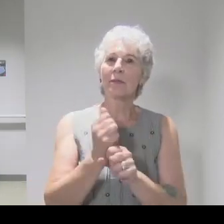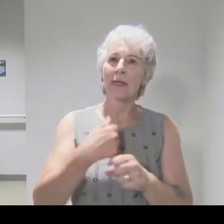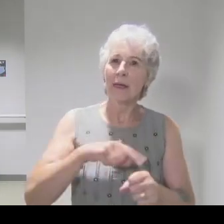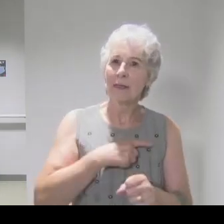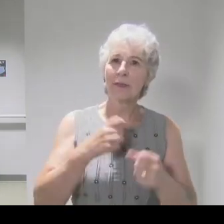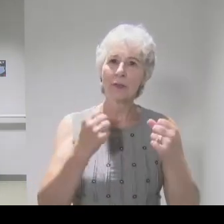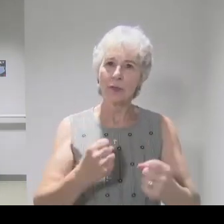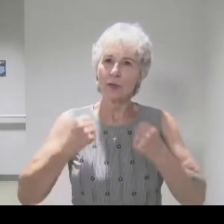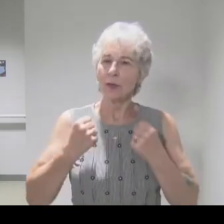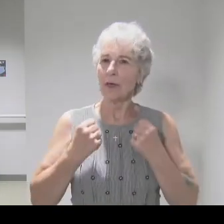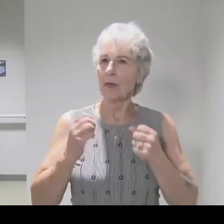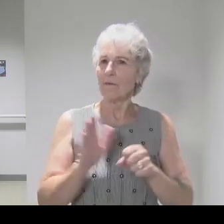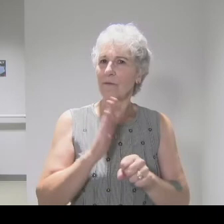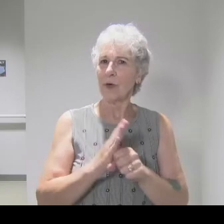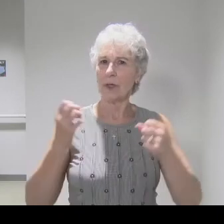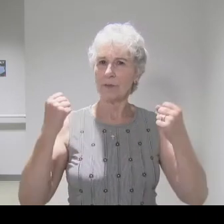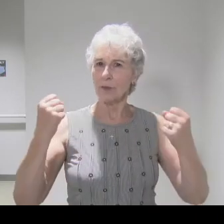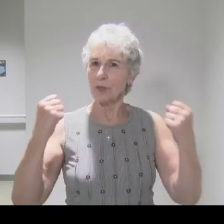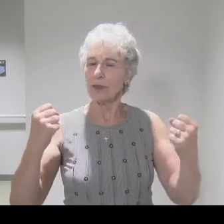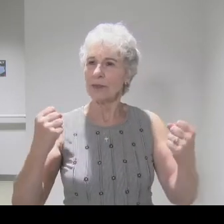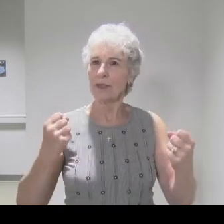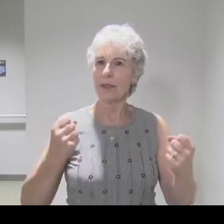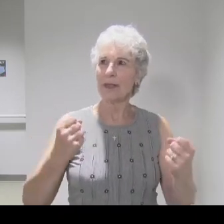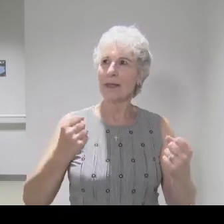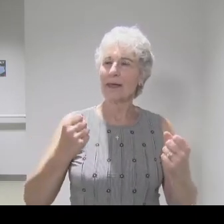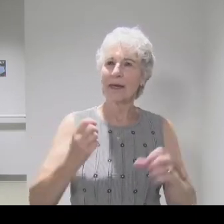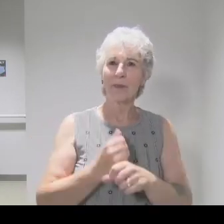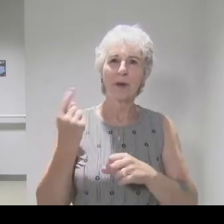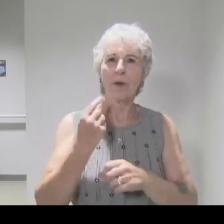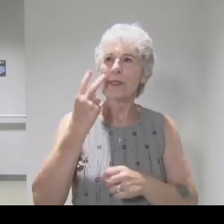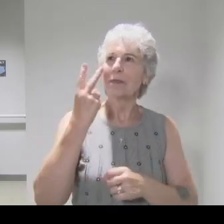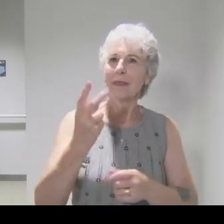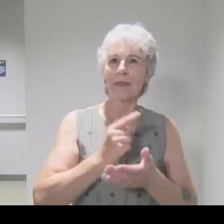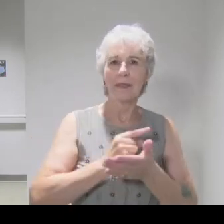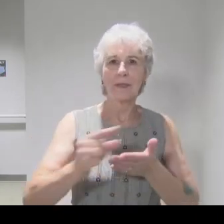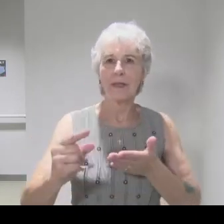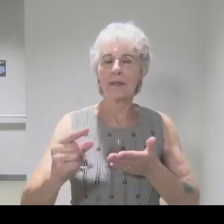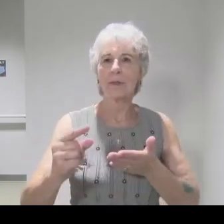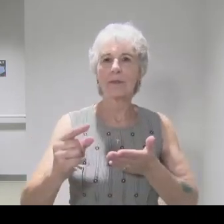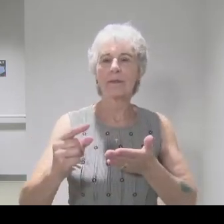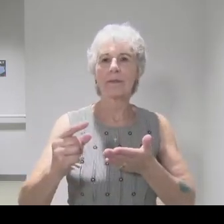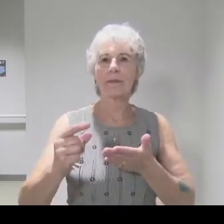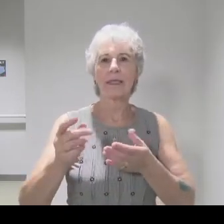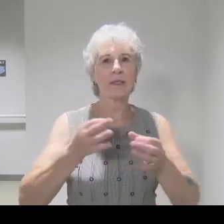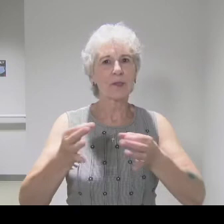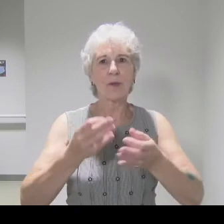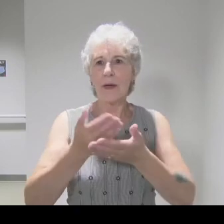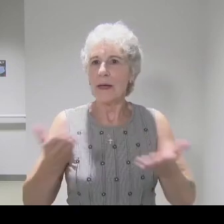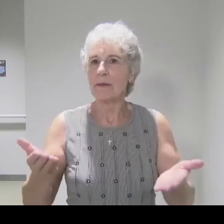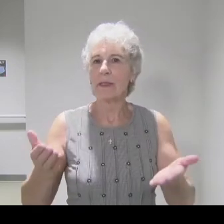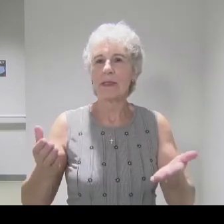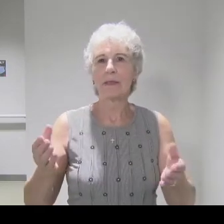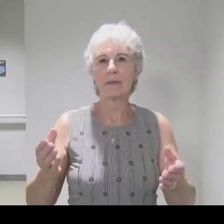us. Help us to keep the gospel on the horizon of our lives, and may it dictate all that we do from this day